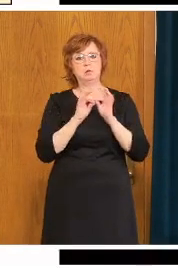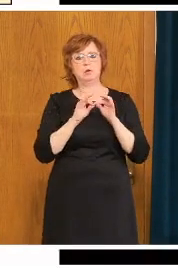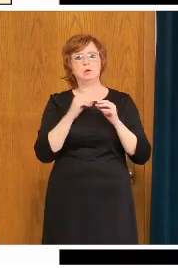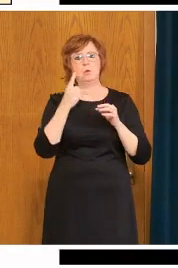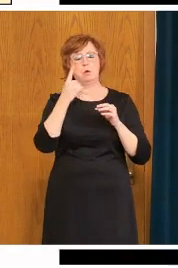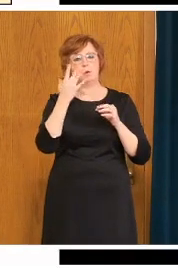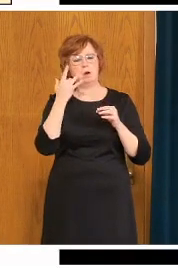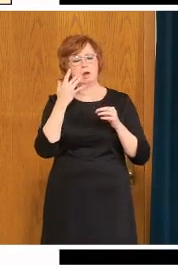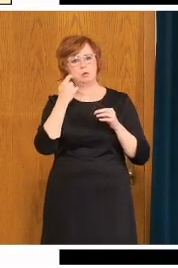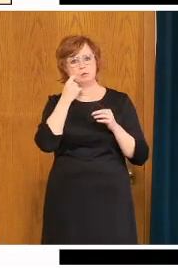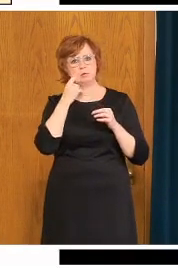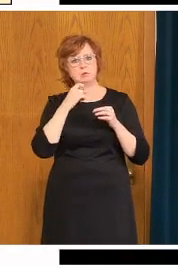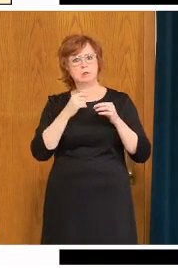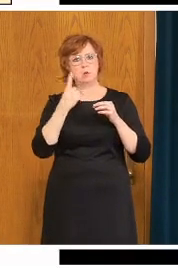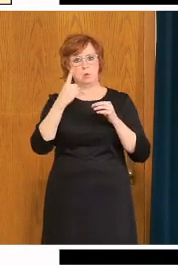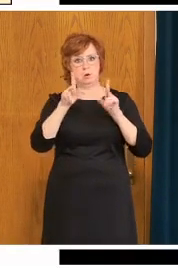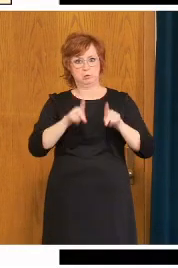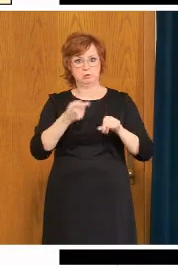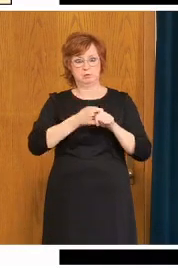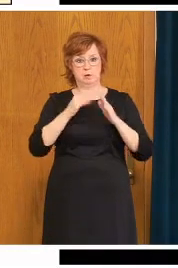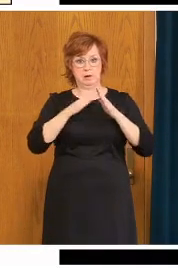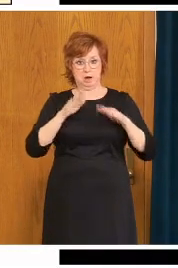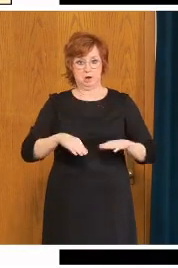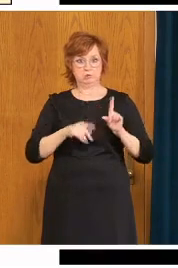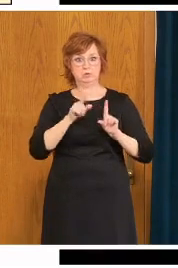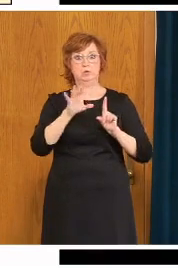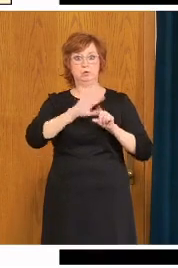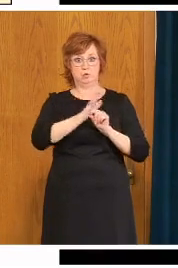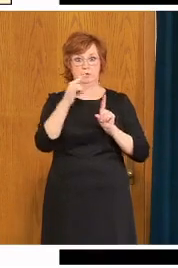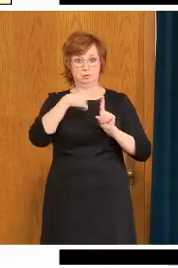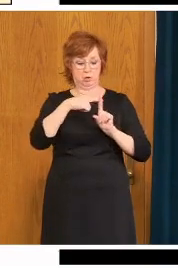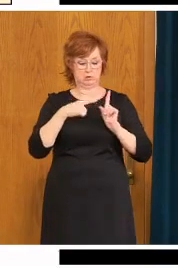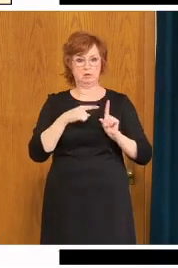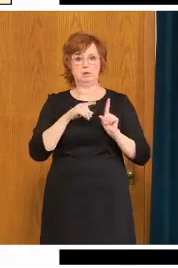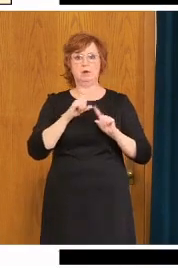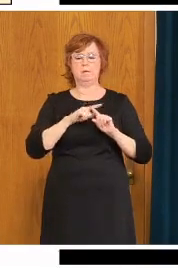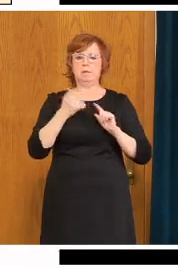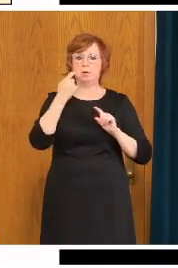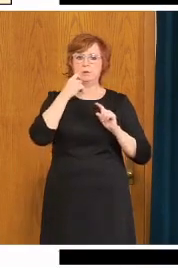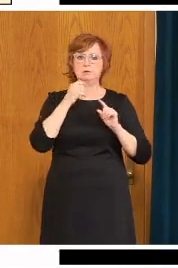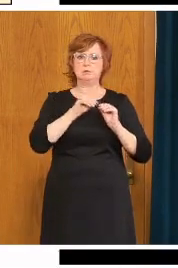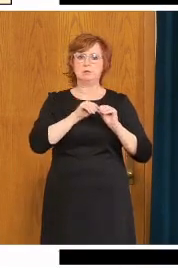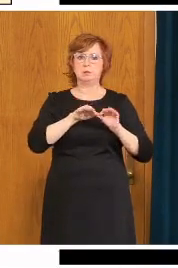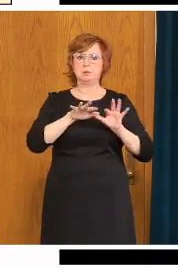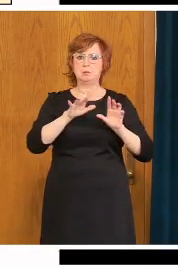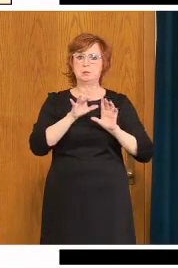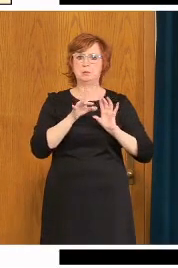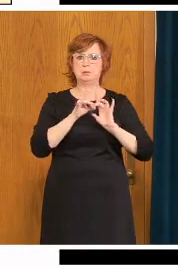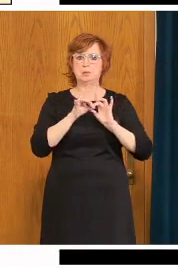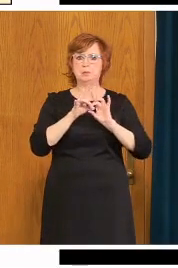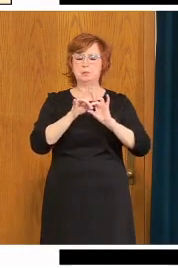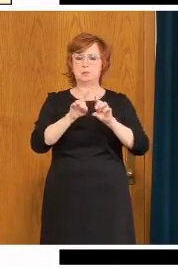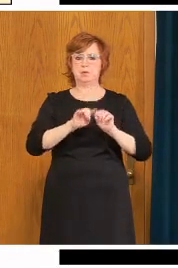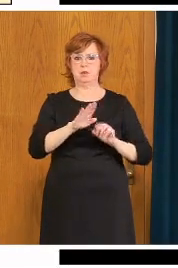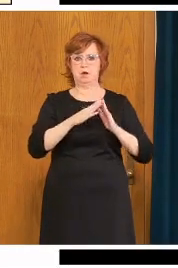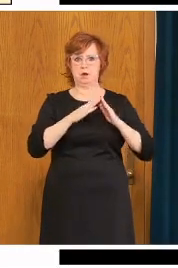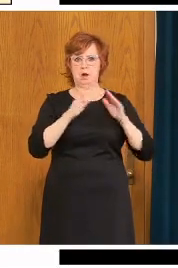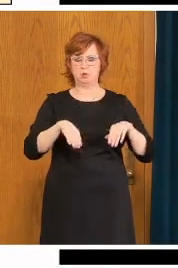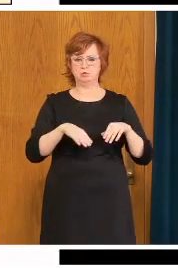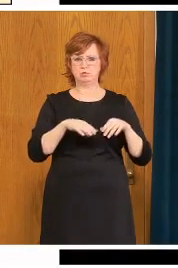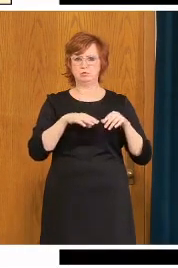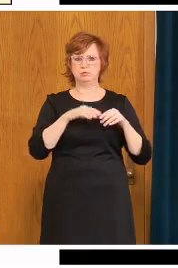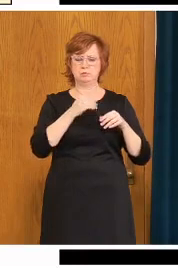quick transmission to other members in the household, unless people are able to isolate successfully within the house. And then when people